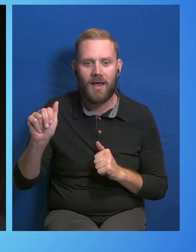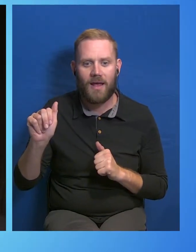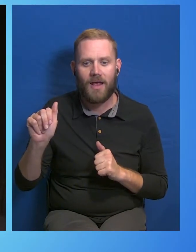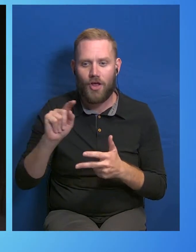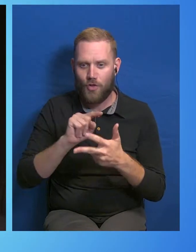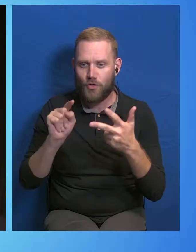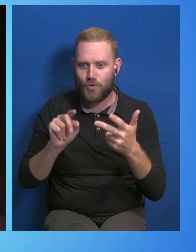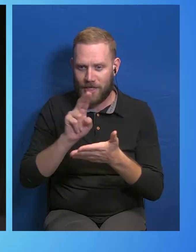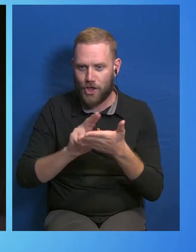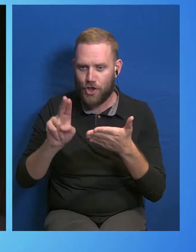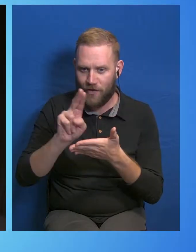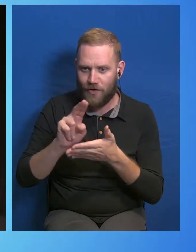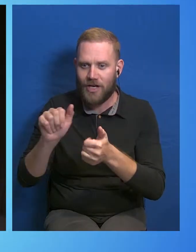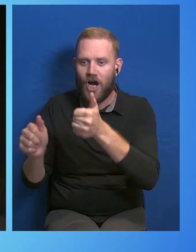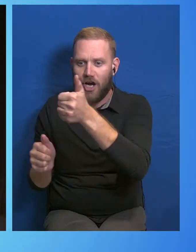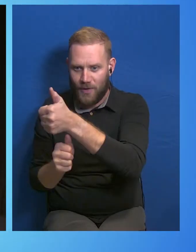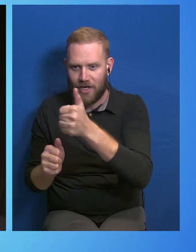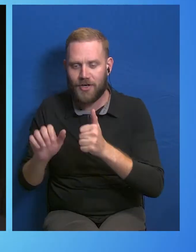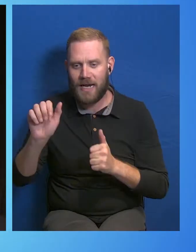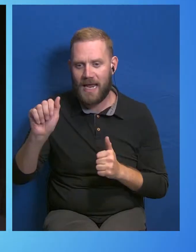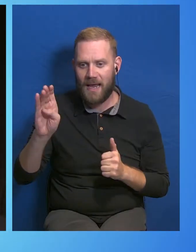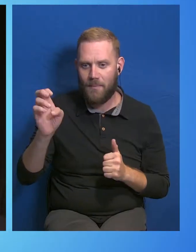Those 3 universities are under ABOR.